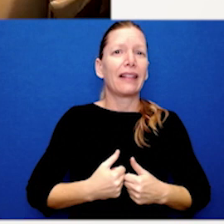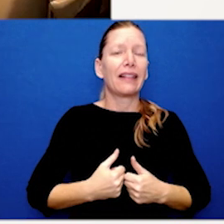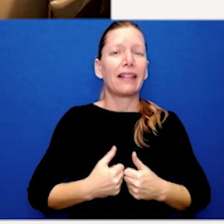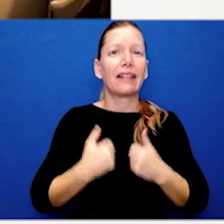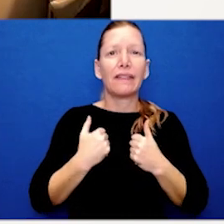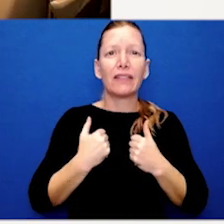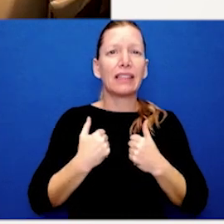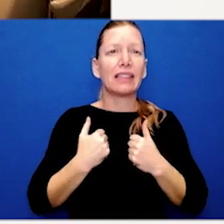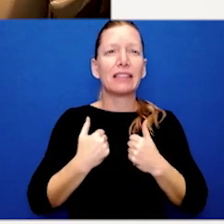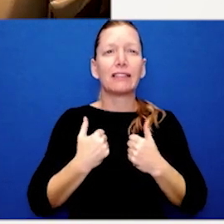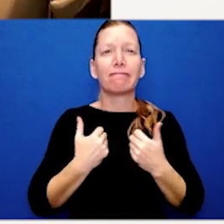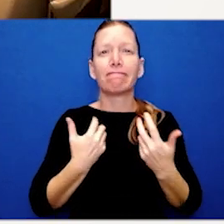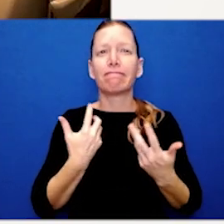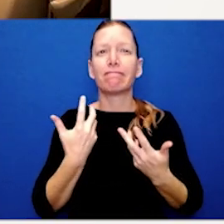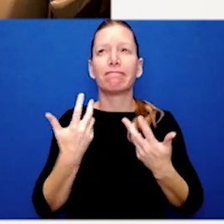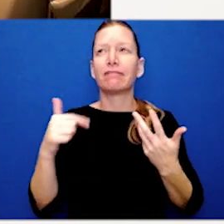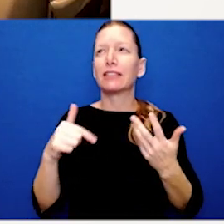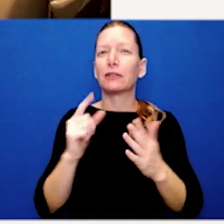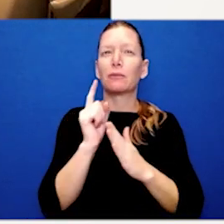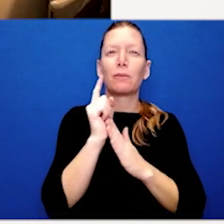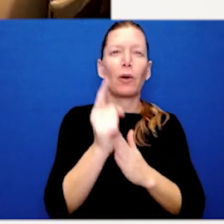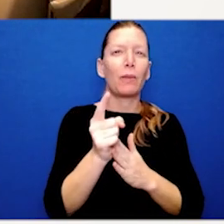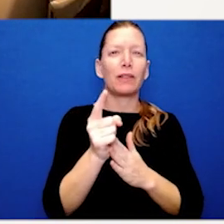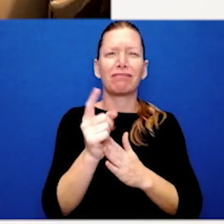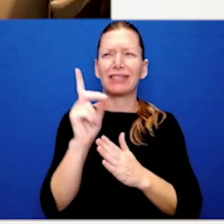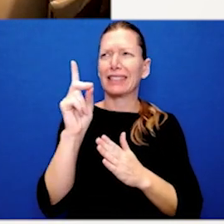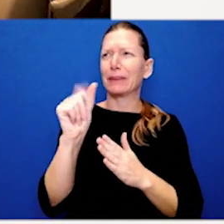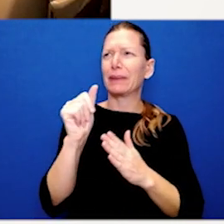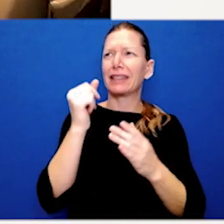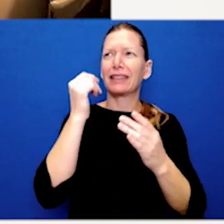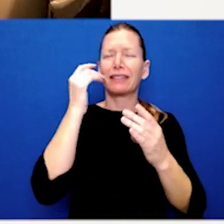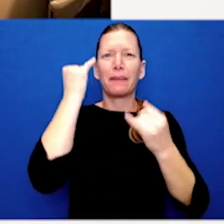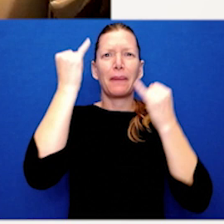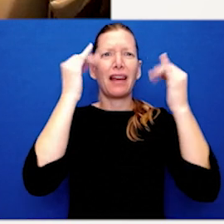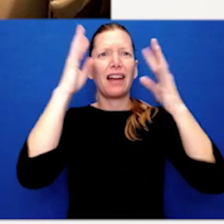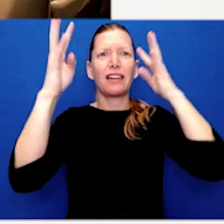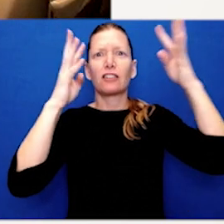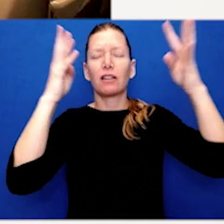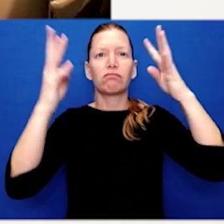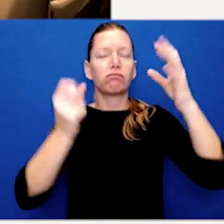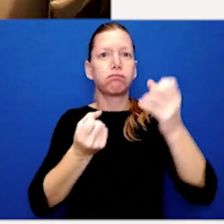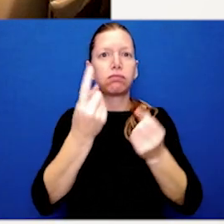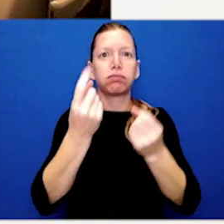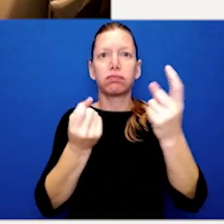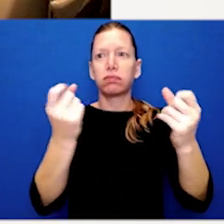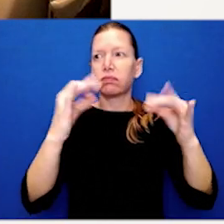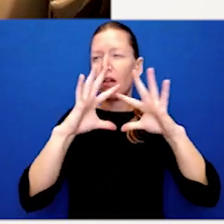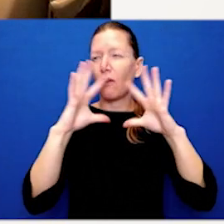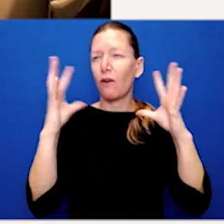is so heartening. We're living in a moment where disability imagination is